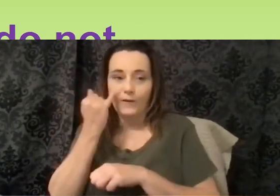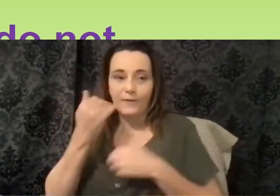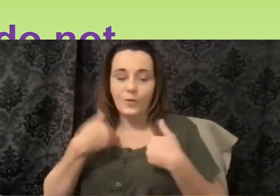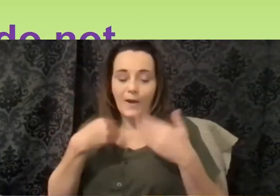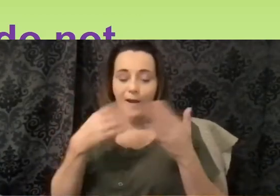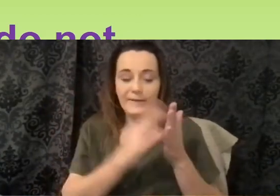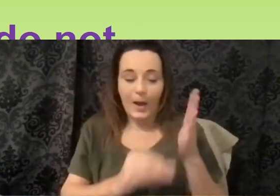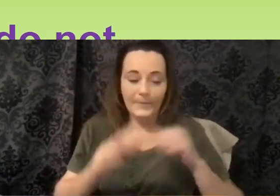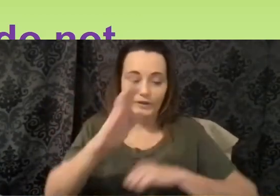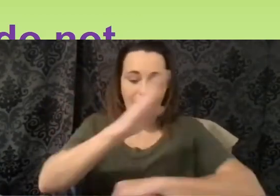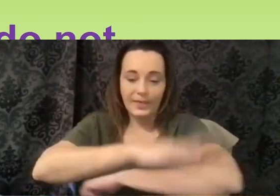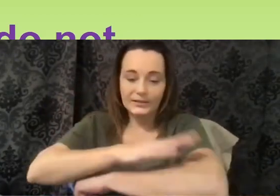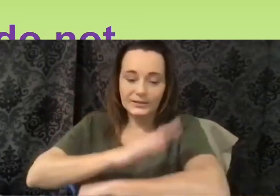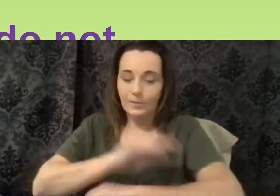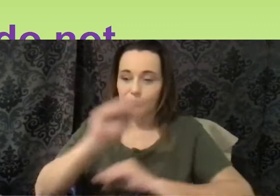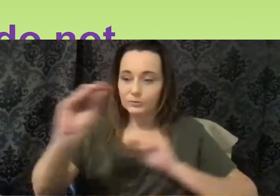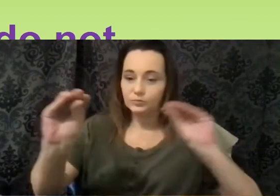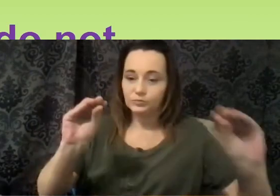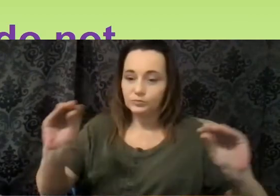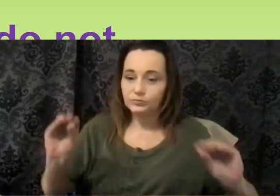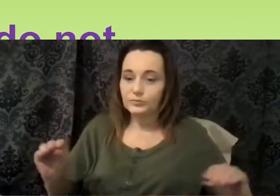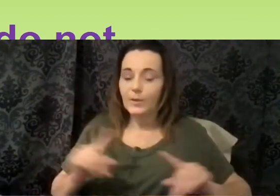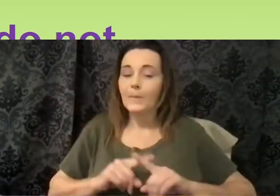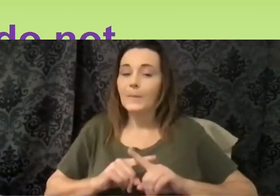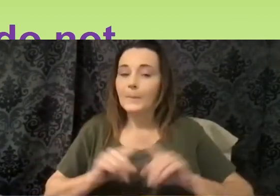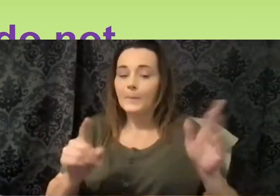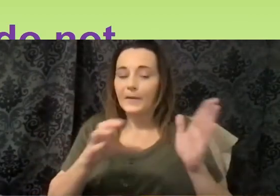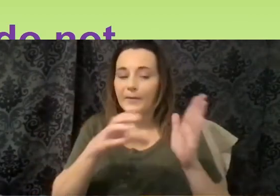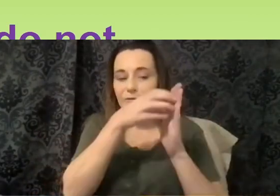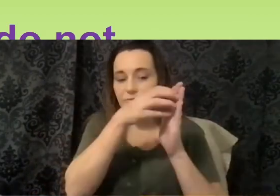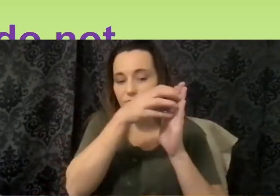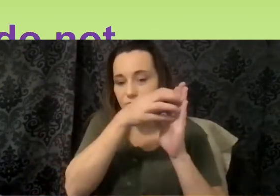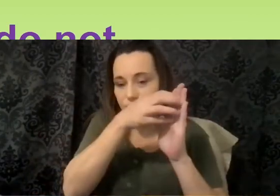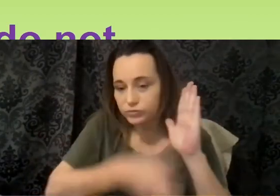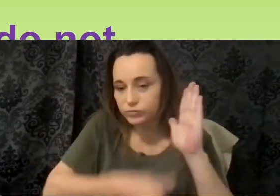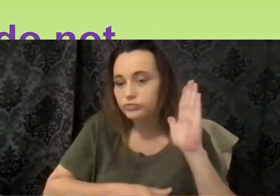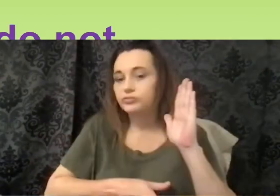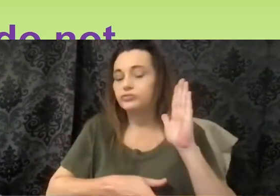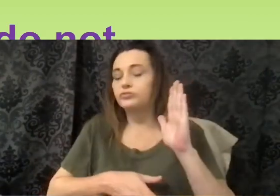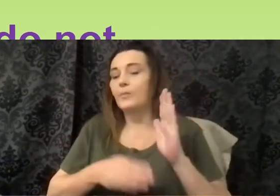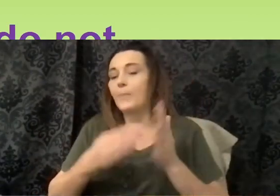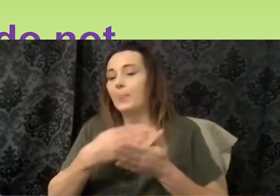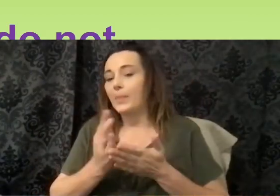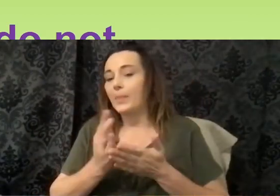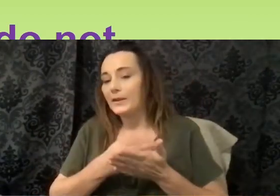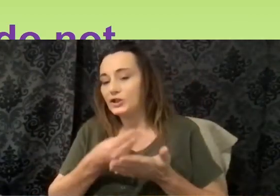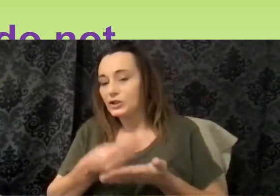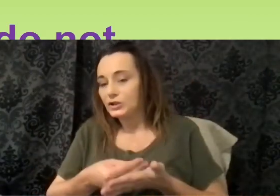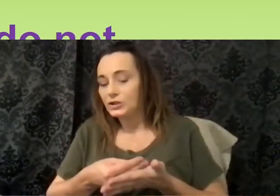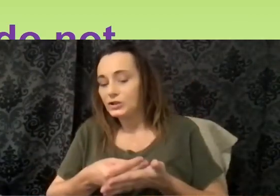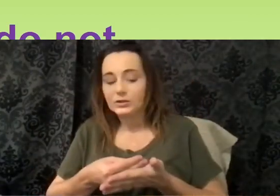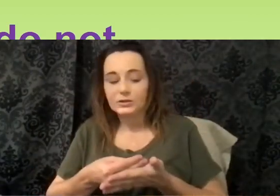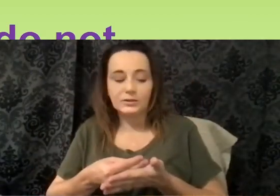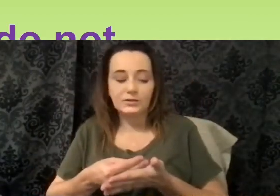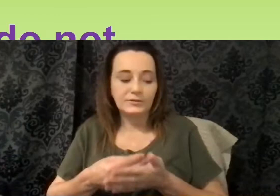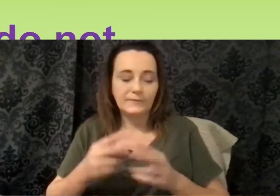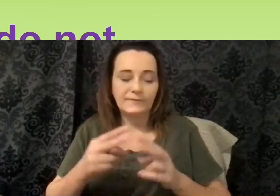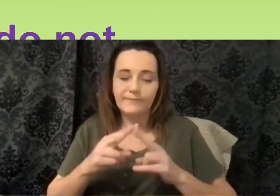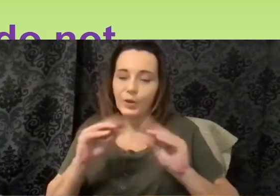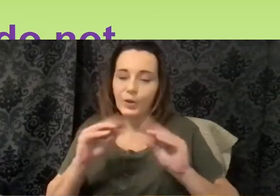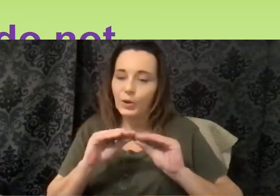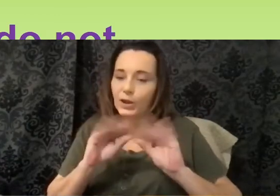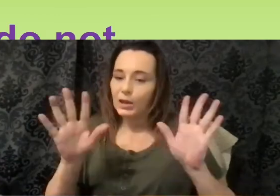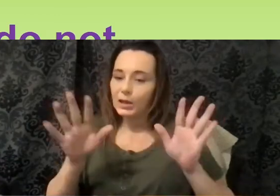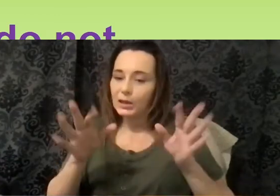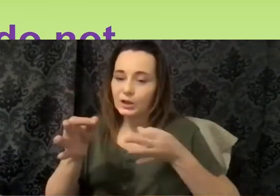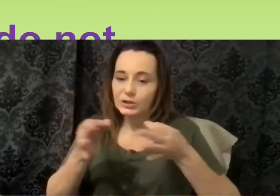tables but there is a very lengthy essay on the budget. And it goes into very clear, I believe,